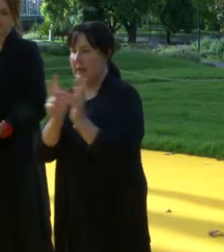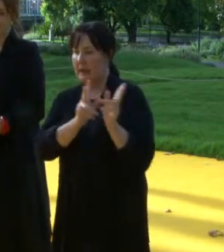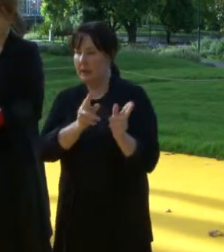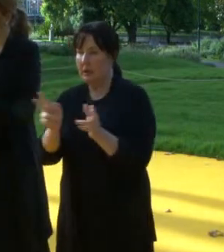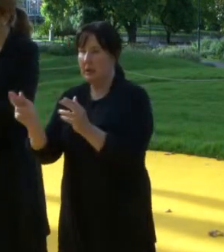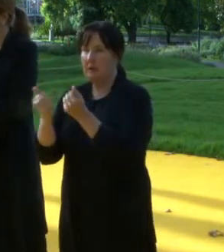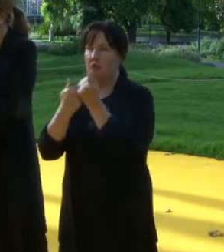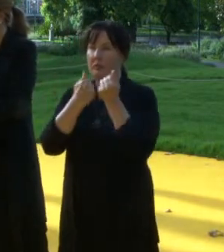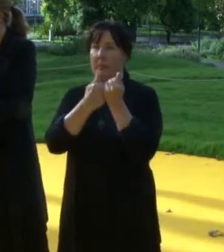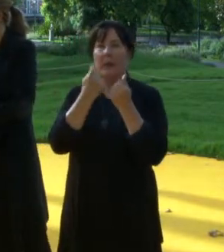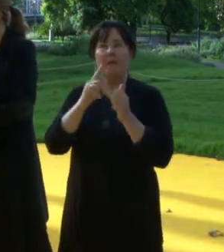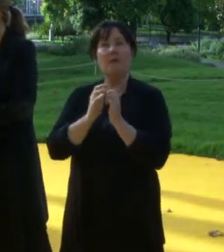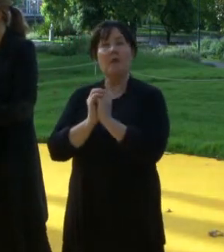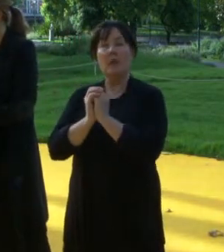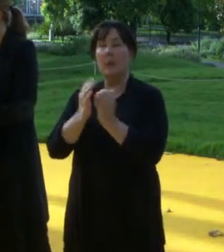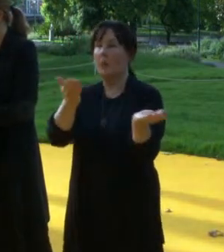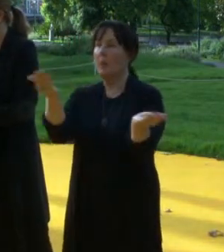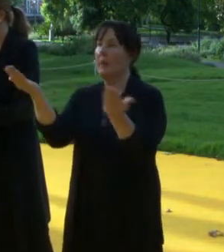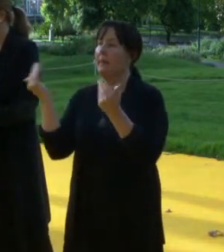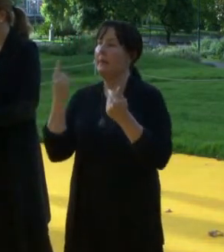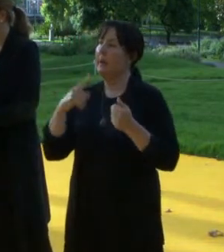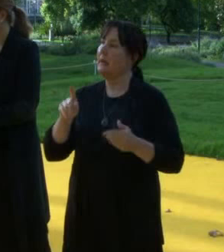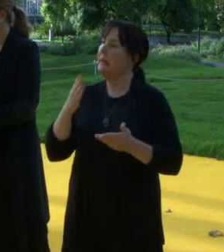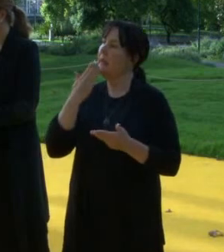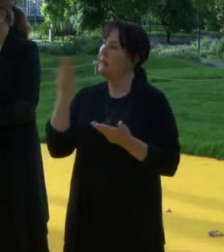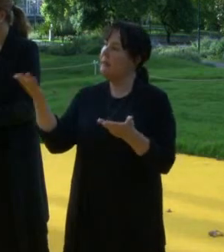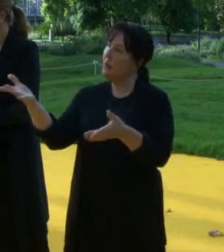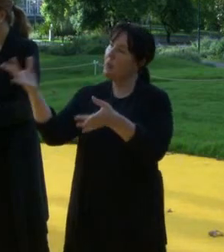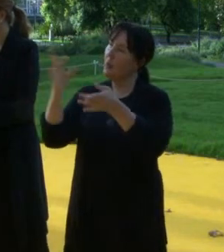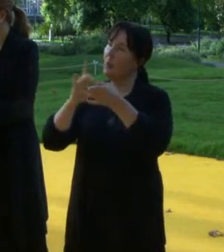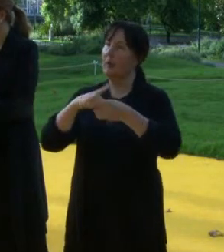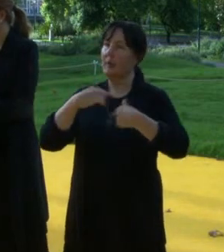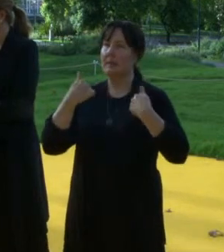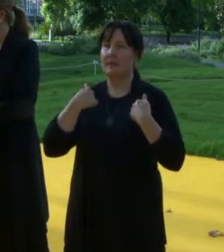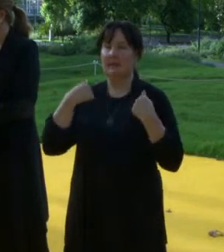supporters, welcome and thank you for joining us here tonight.